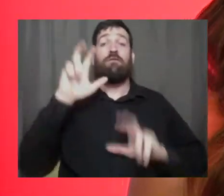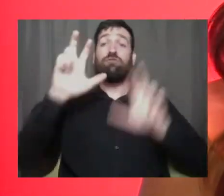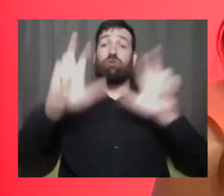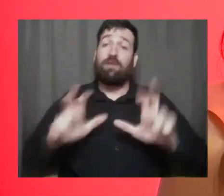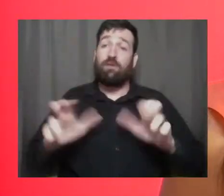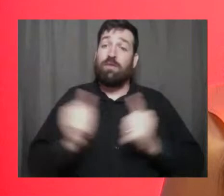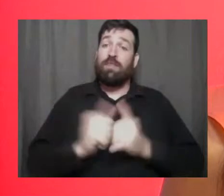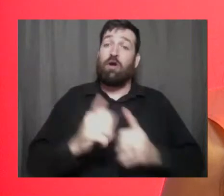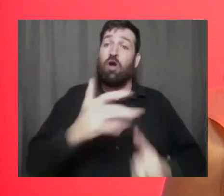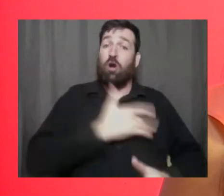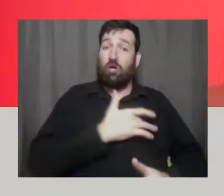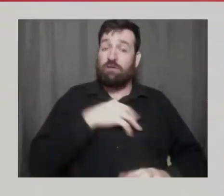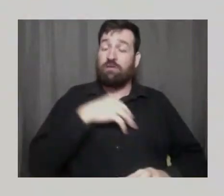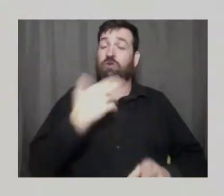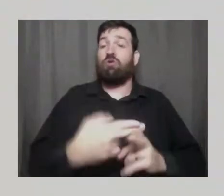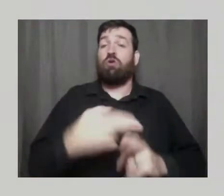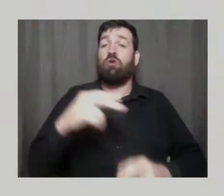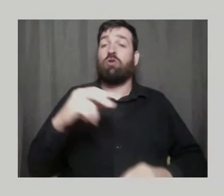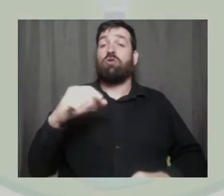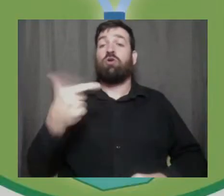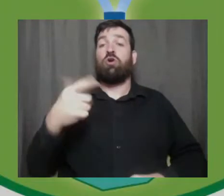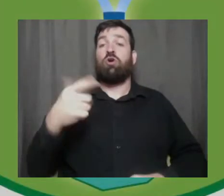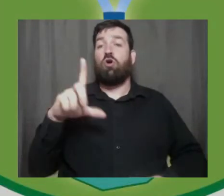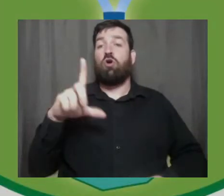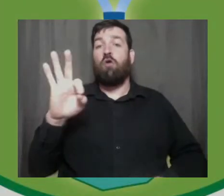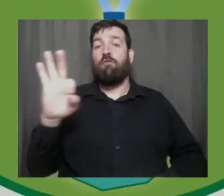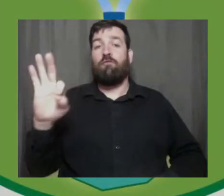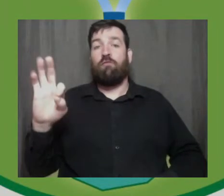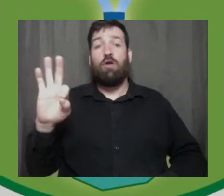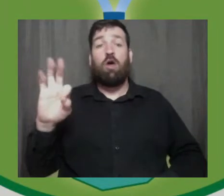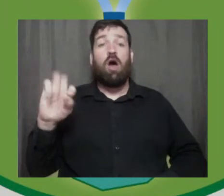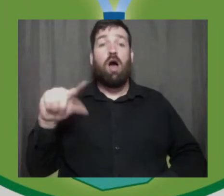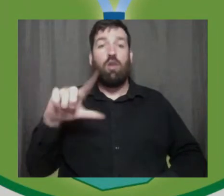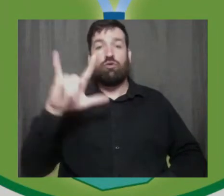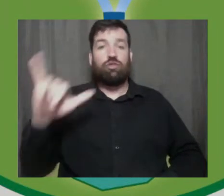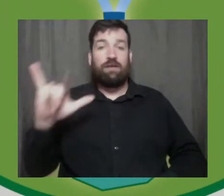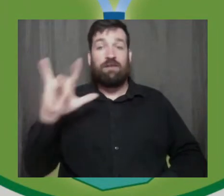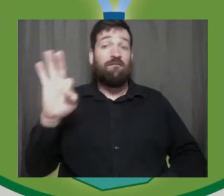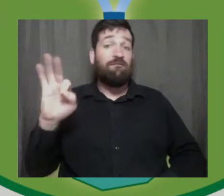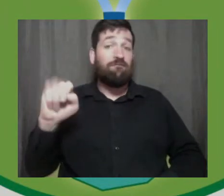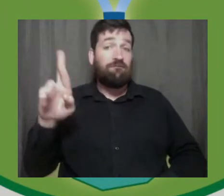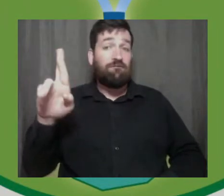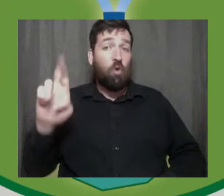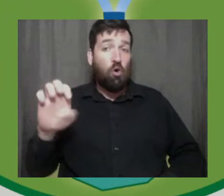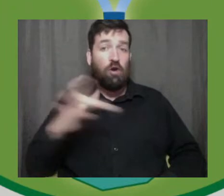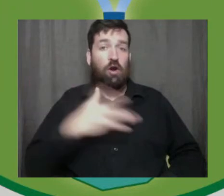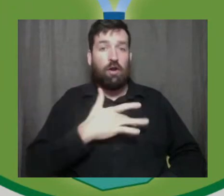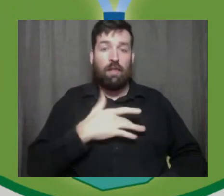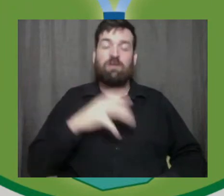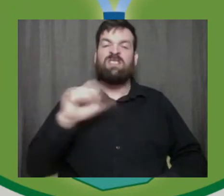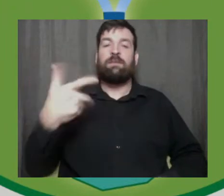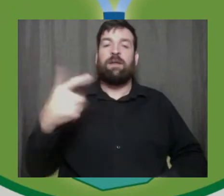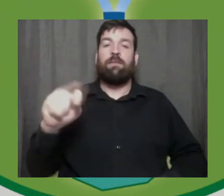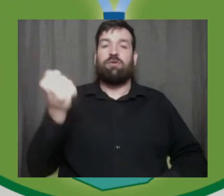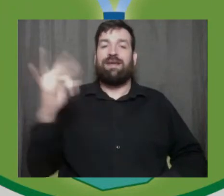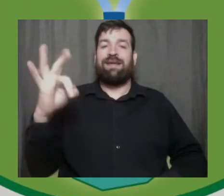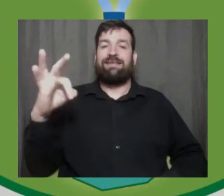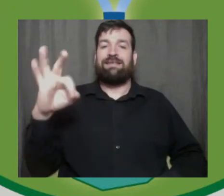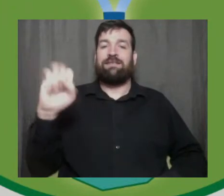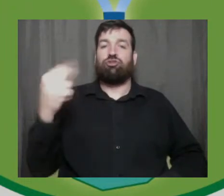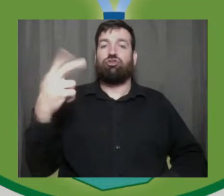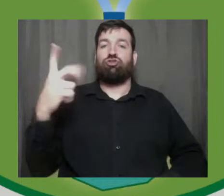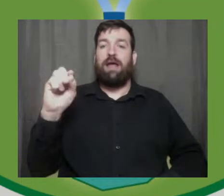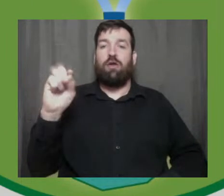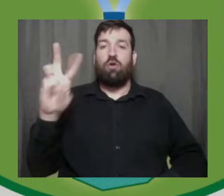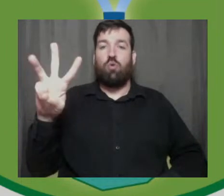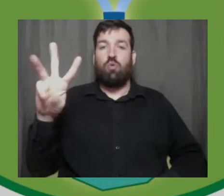called Golfology for Cardiology, as in 4. It's September 19th at Shadow Glen, the golf club in Olathe. So